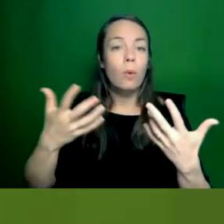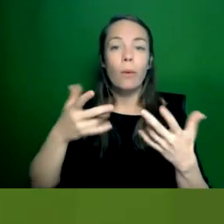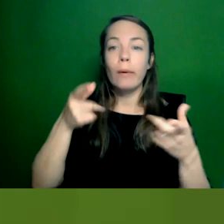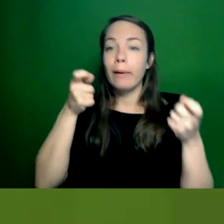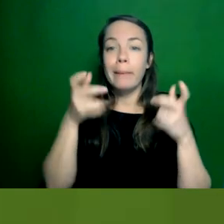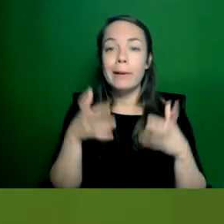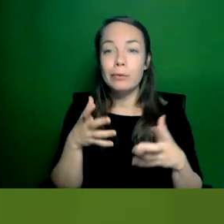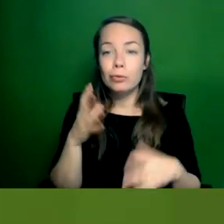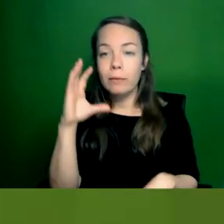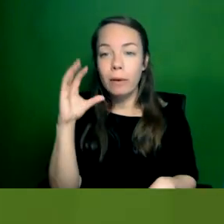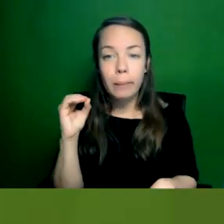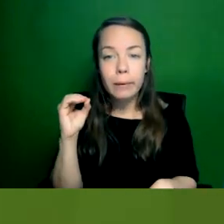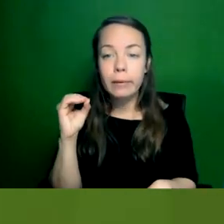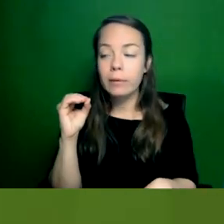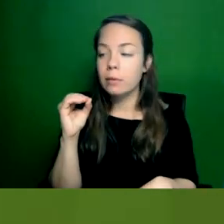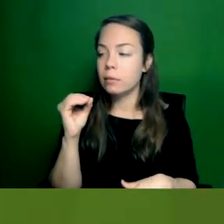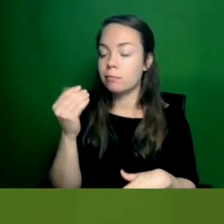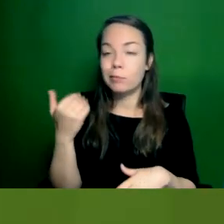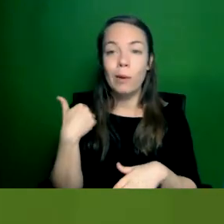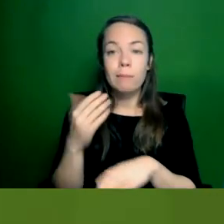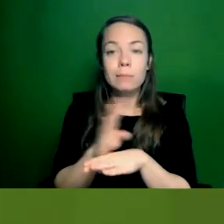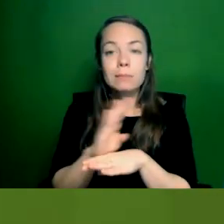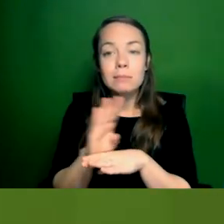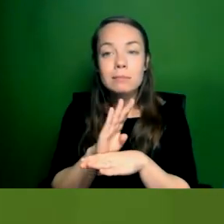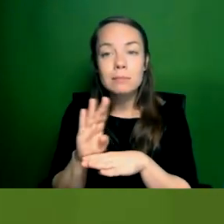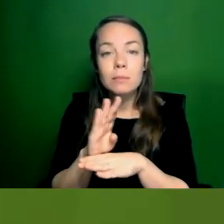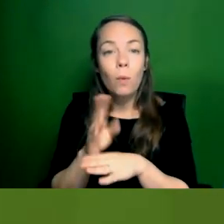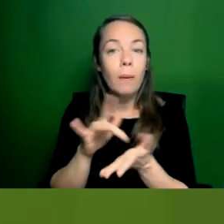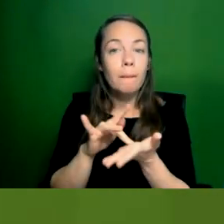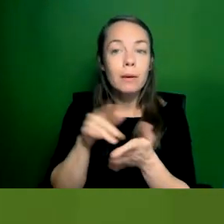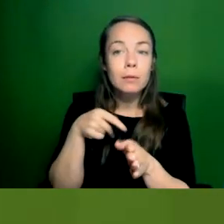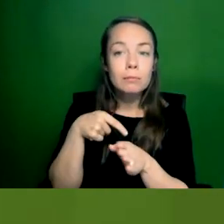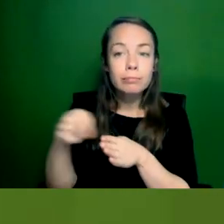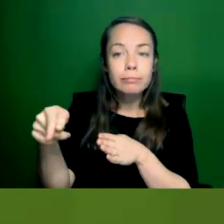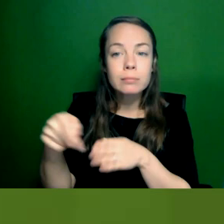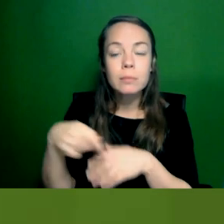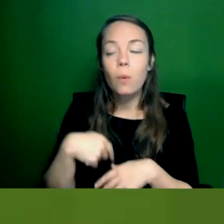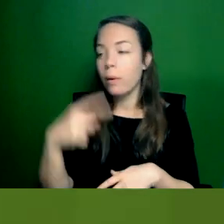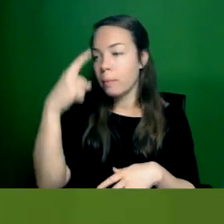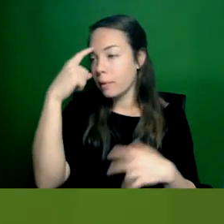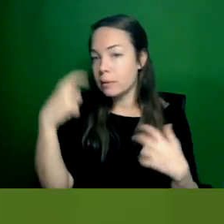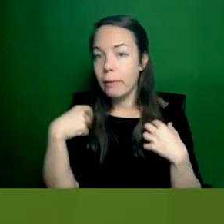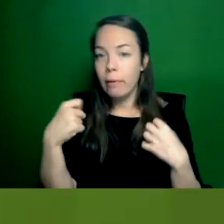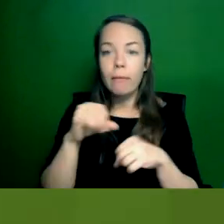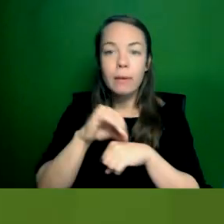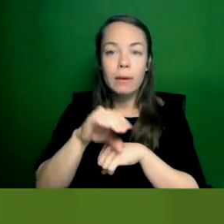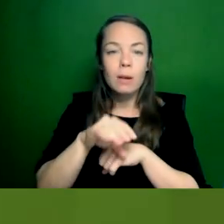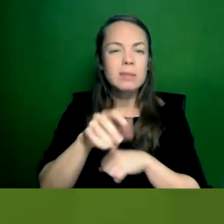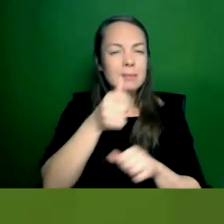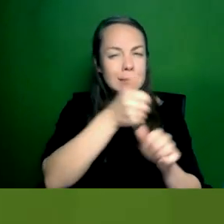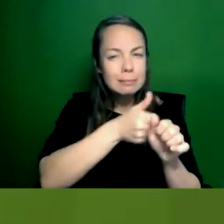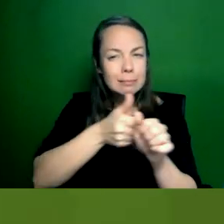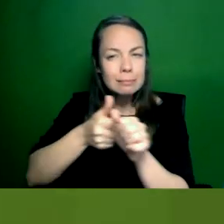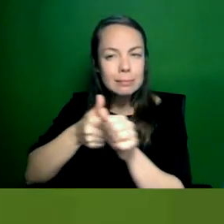a company, you run a business, you are in the medical field, you're in the mental health and counseling field, every single one of